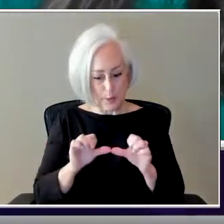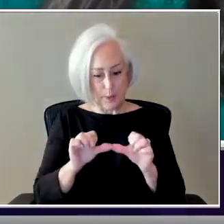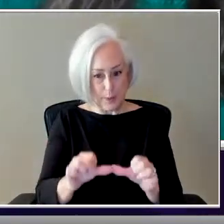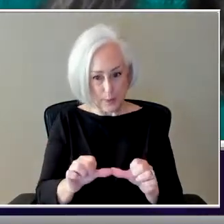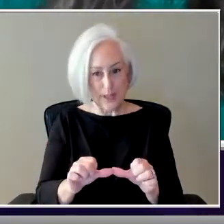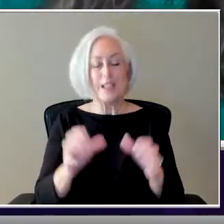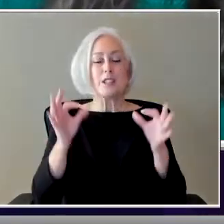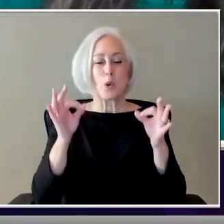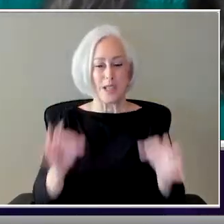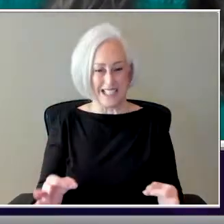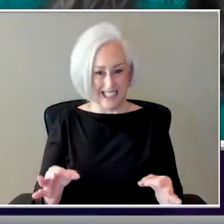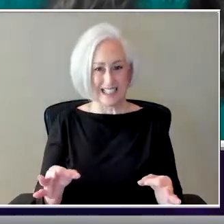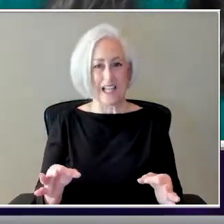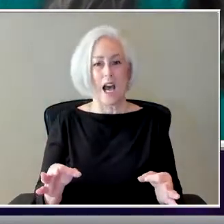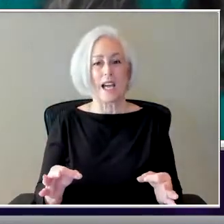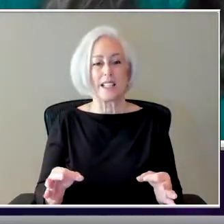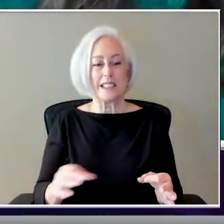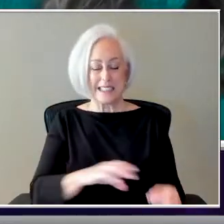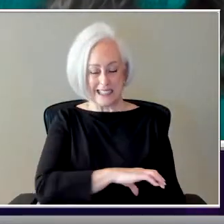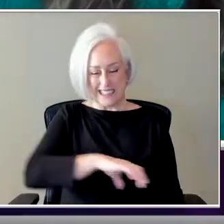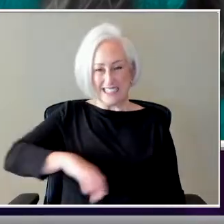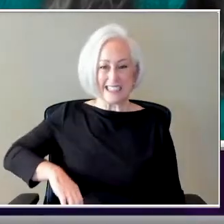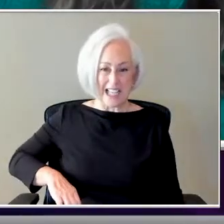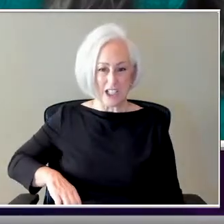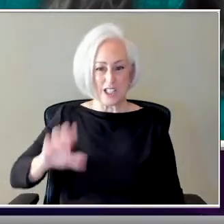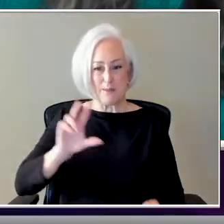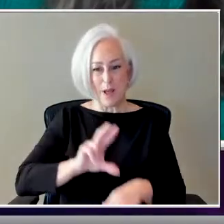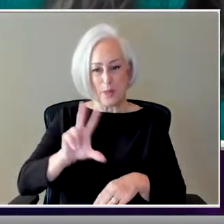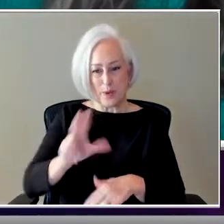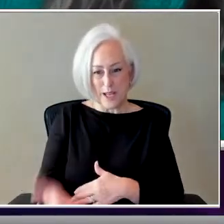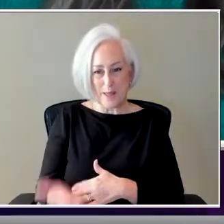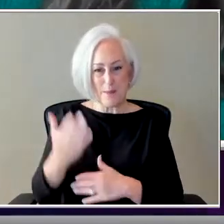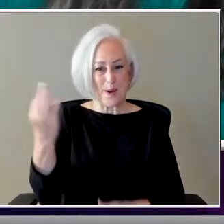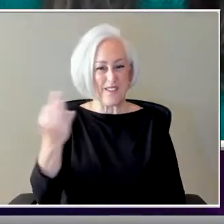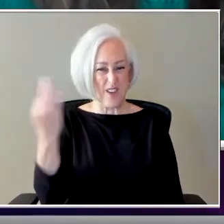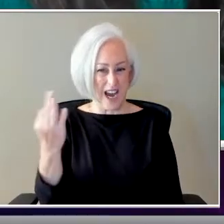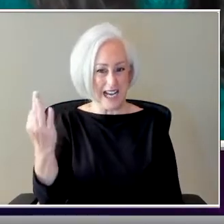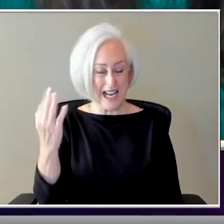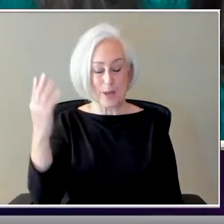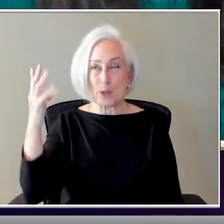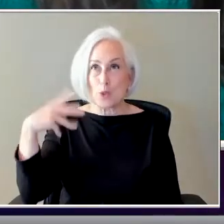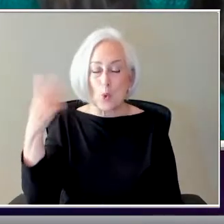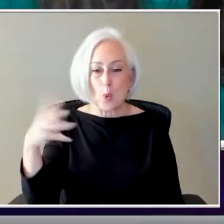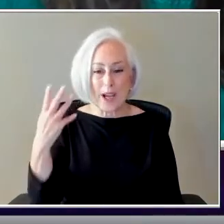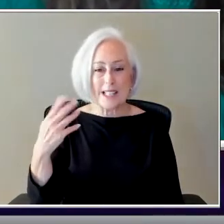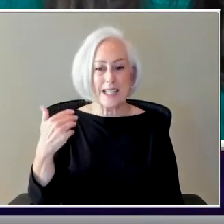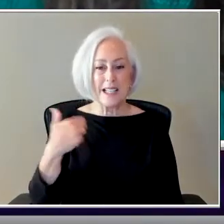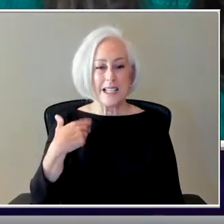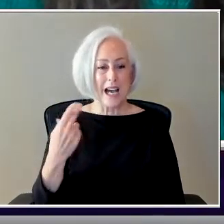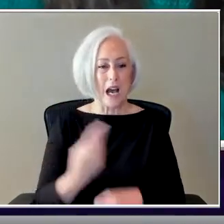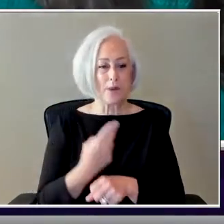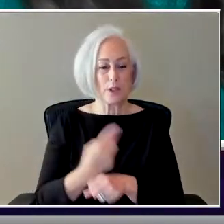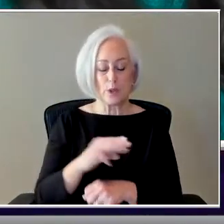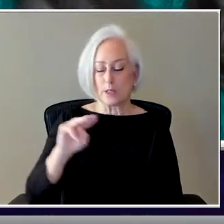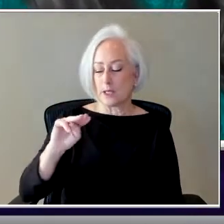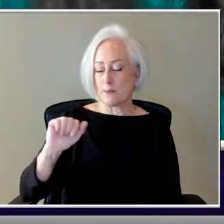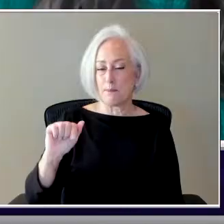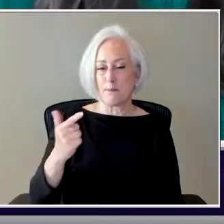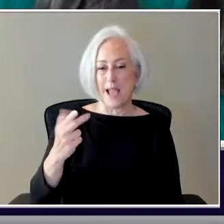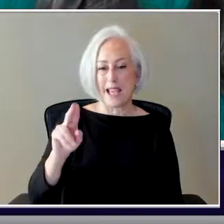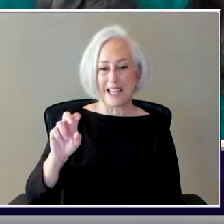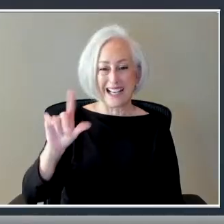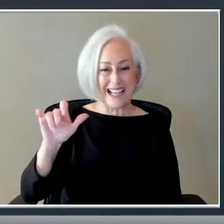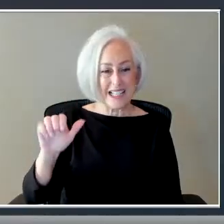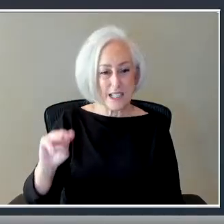morning about 3 a.m. So with that, it was crazy. I was on magnesium and stuff because of the